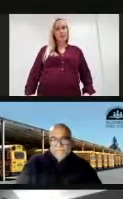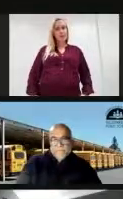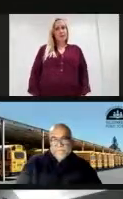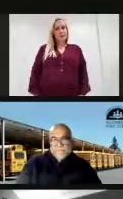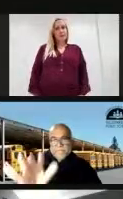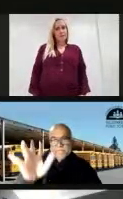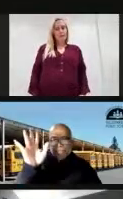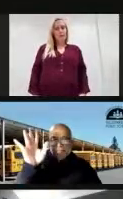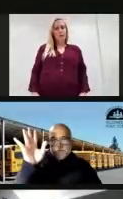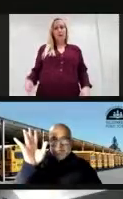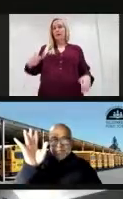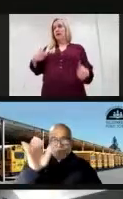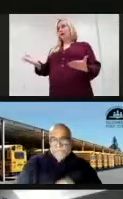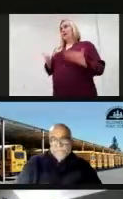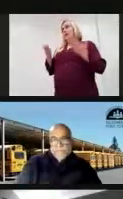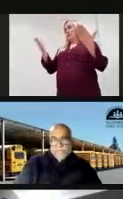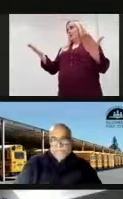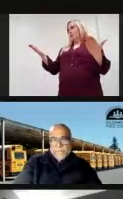I motion that